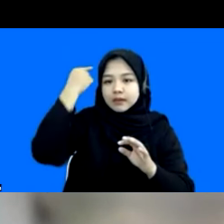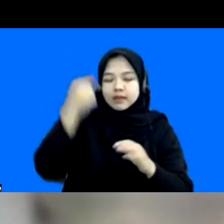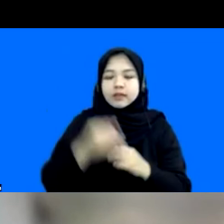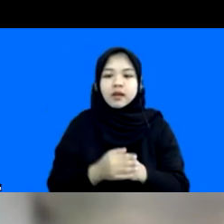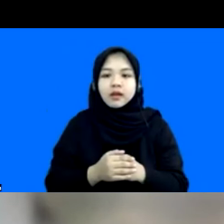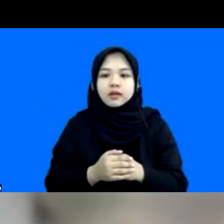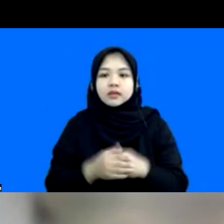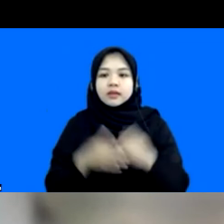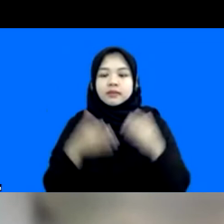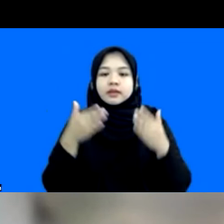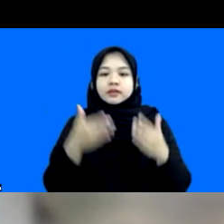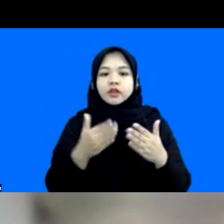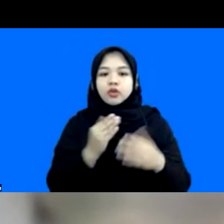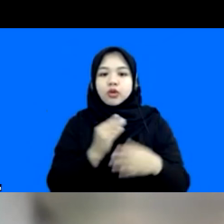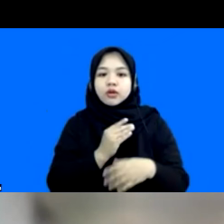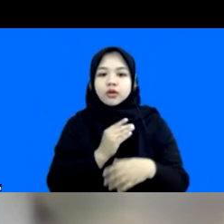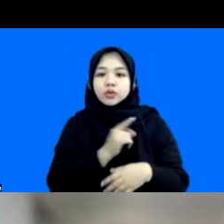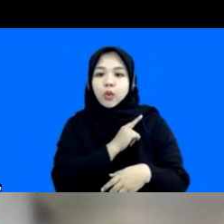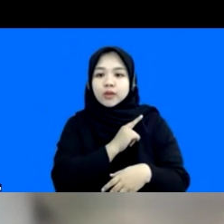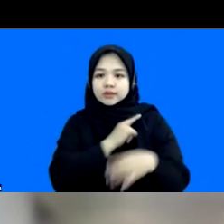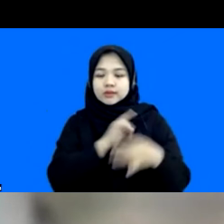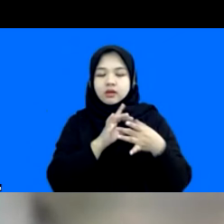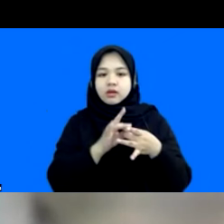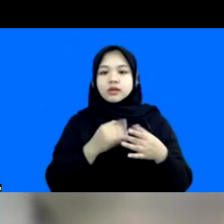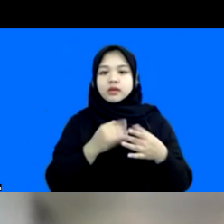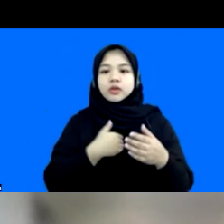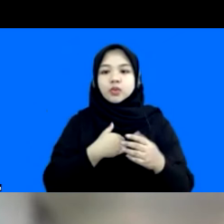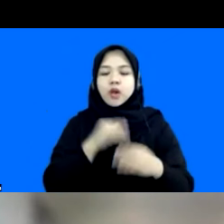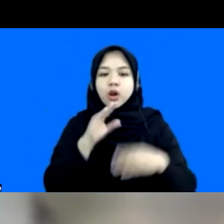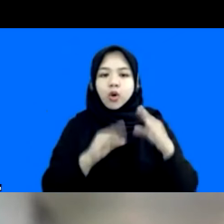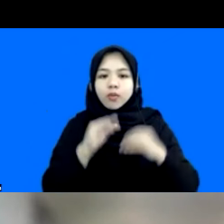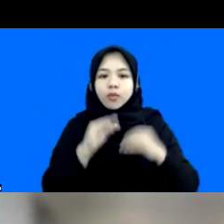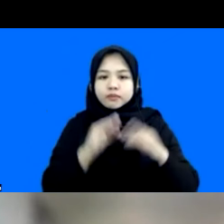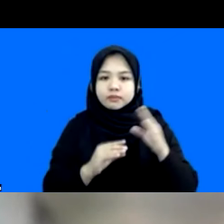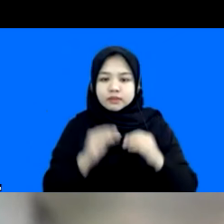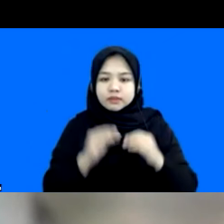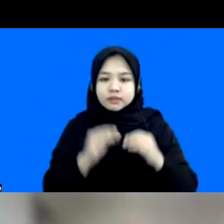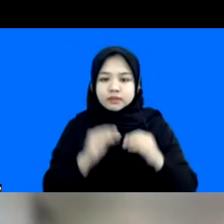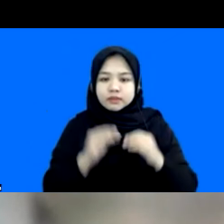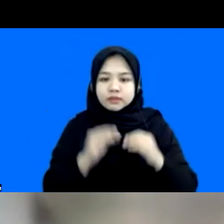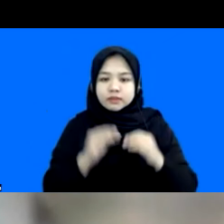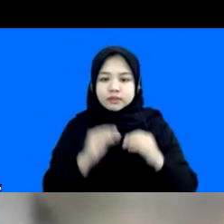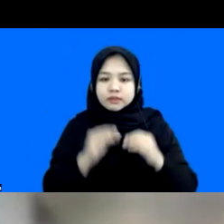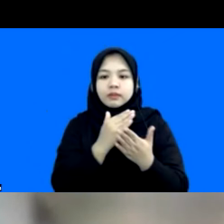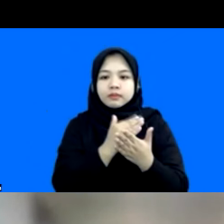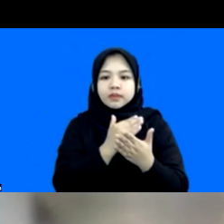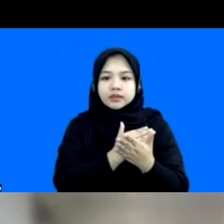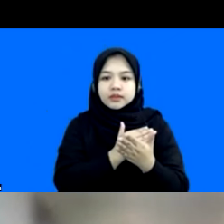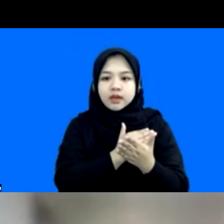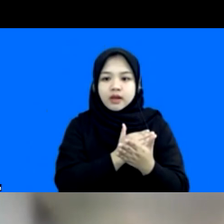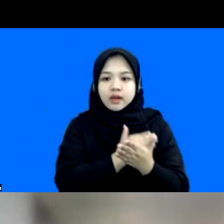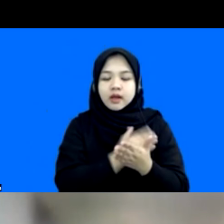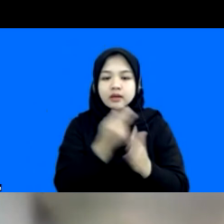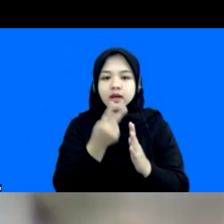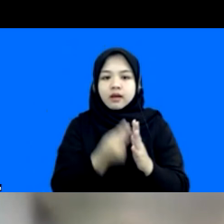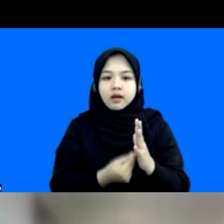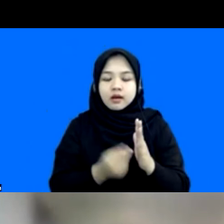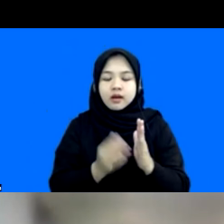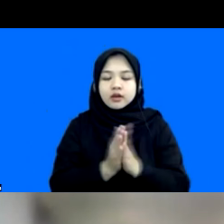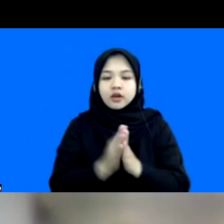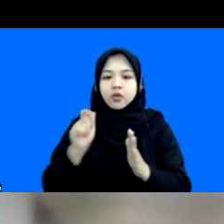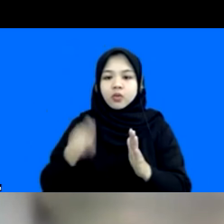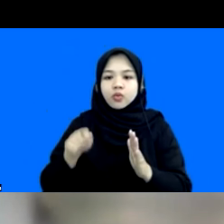budgets, and legislation. We conduct research and prepare policy notes on the most pressing